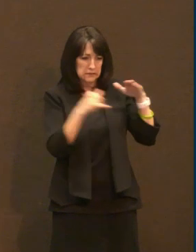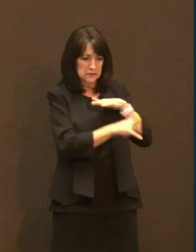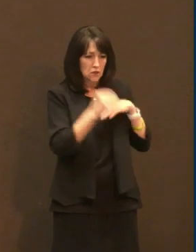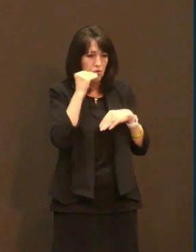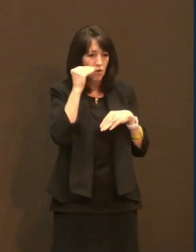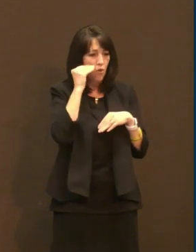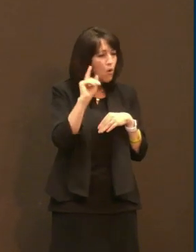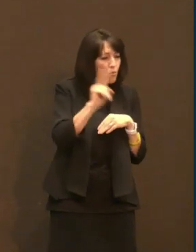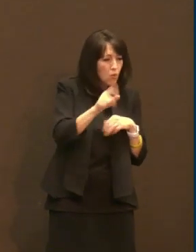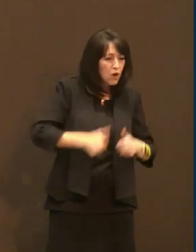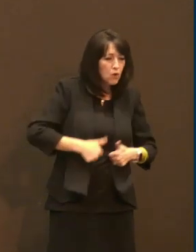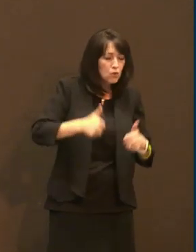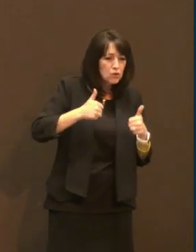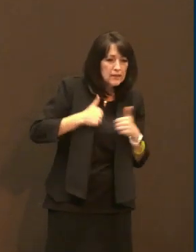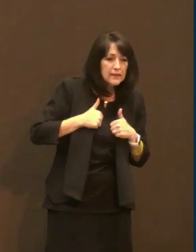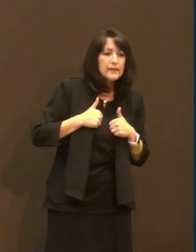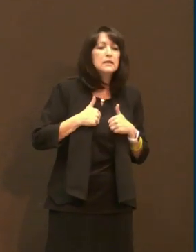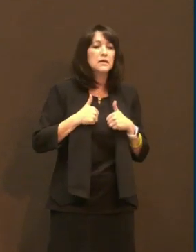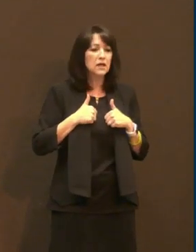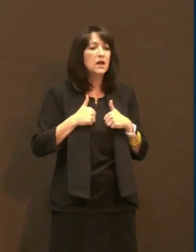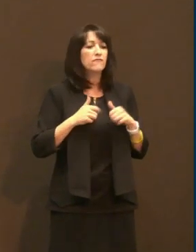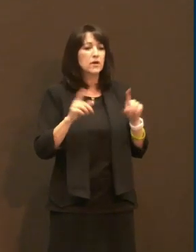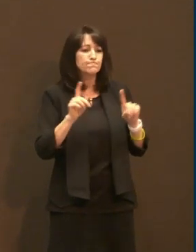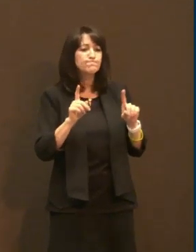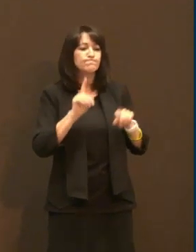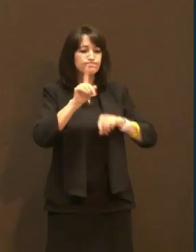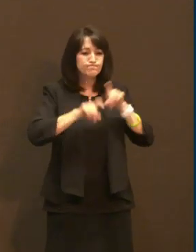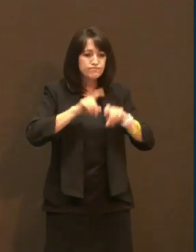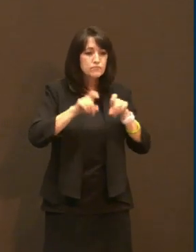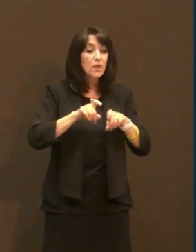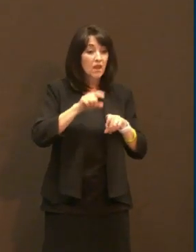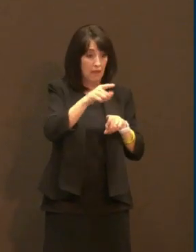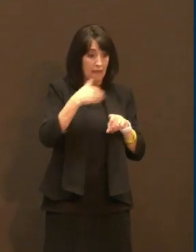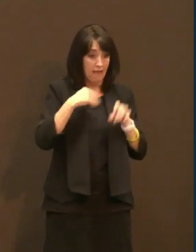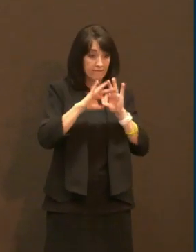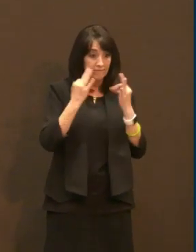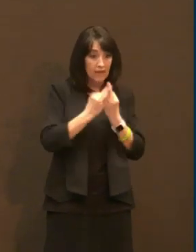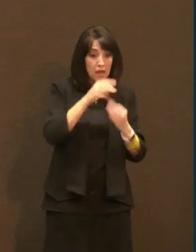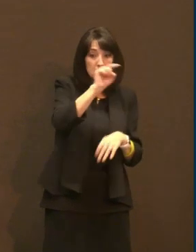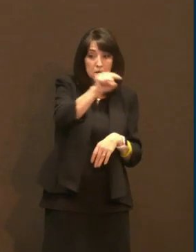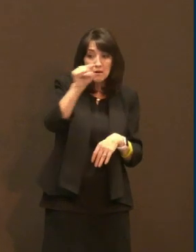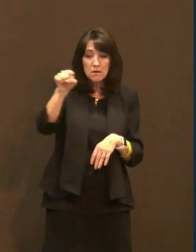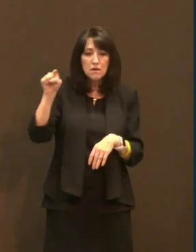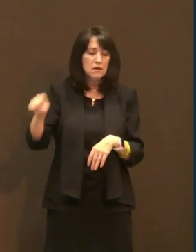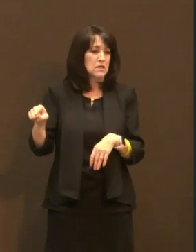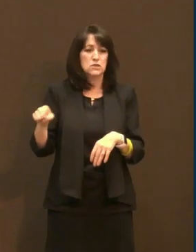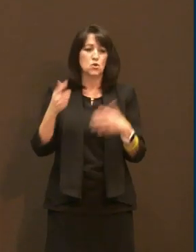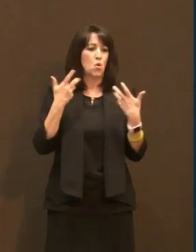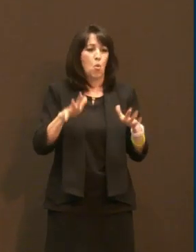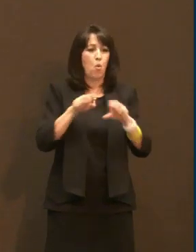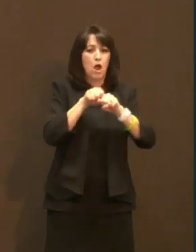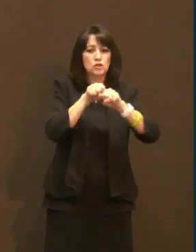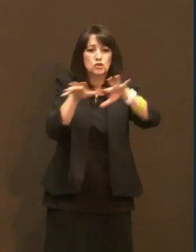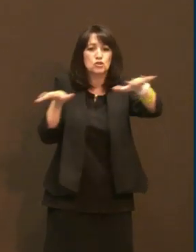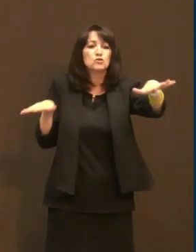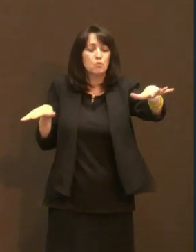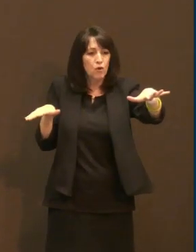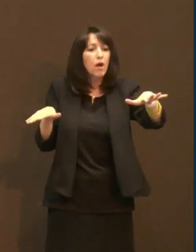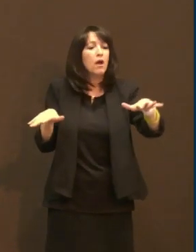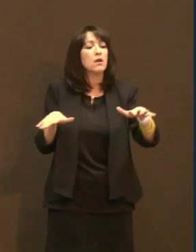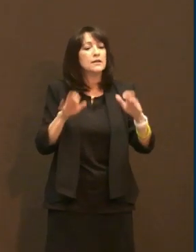to protect themselves and their family members from the spread of infection, the education